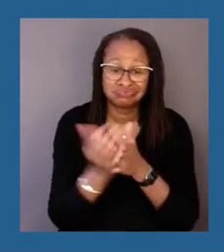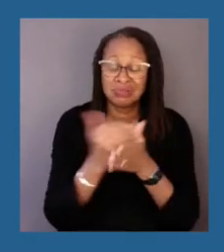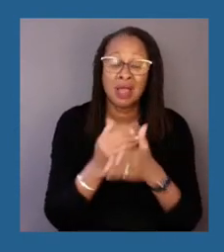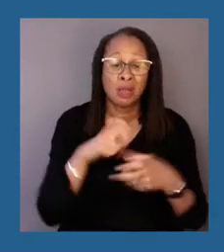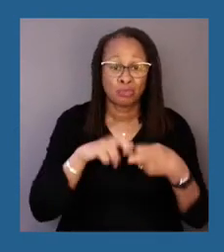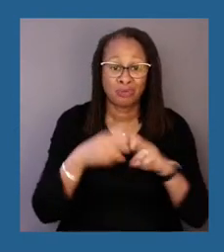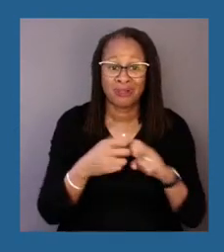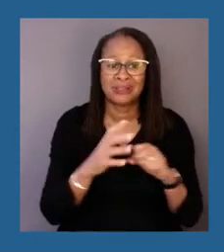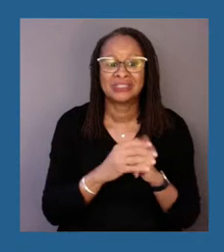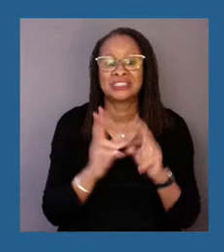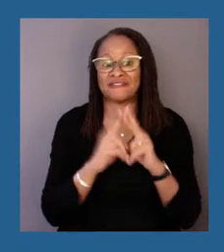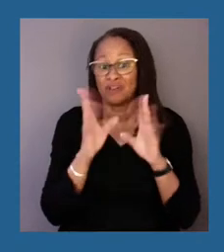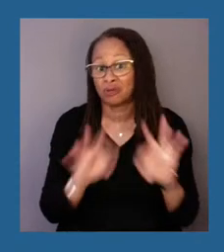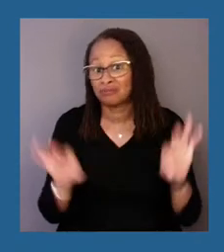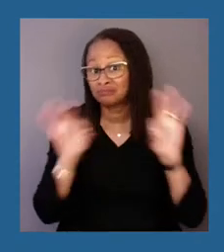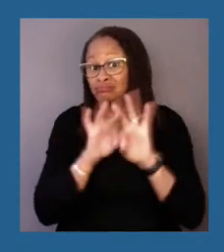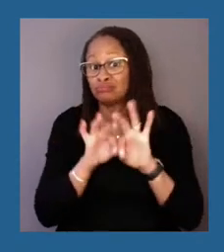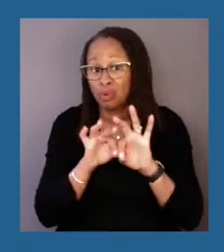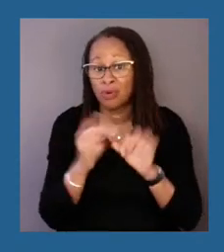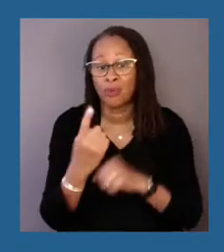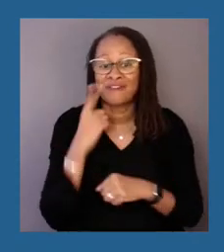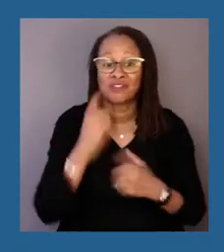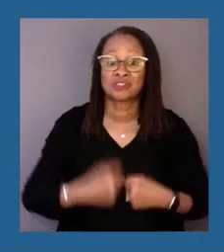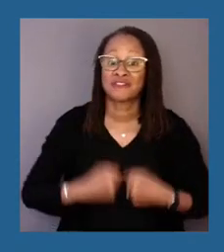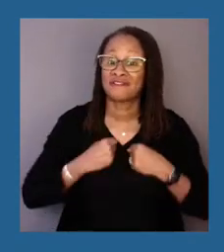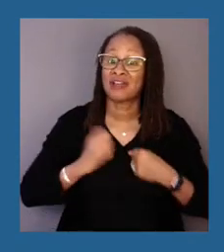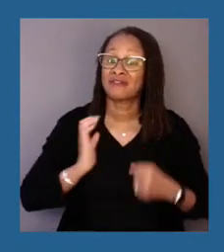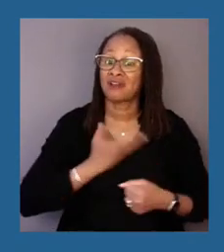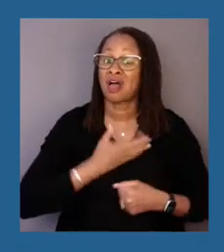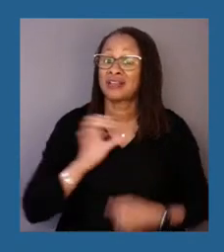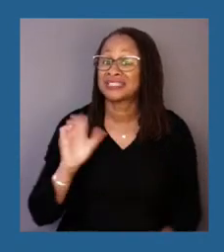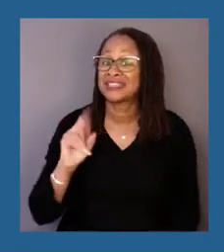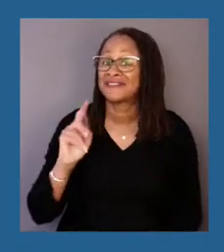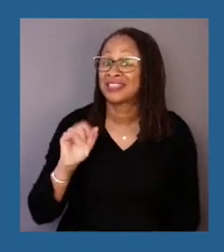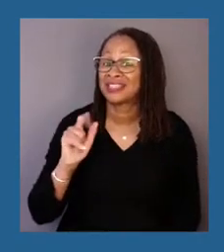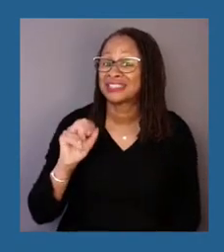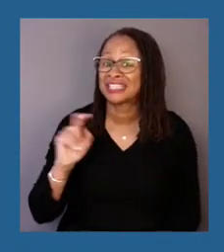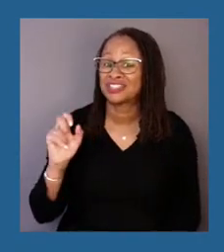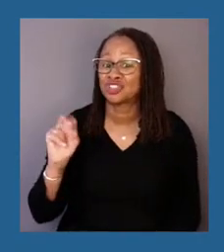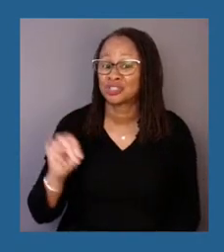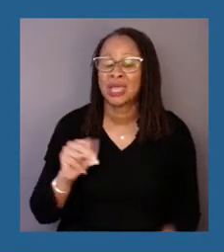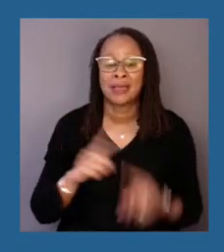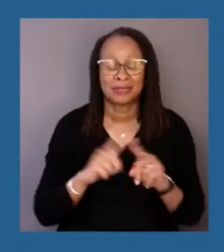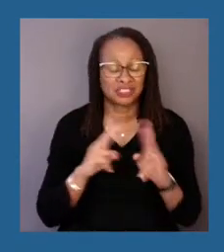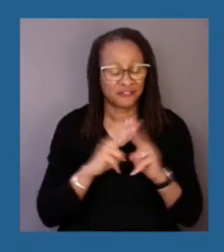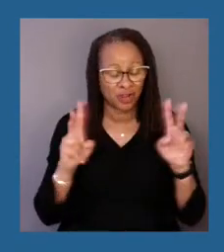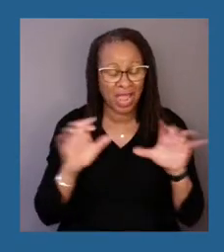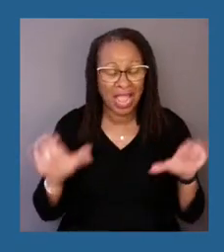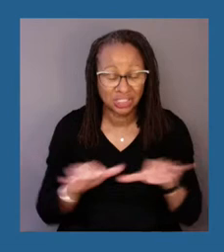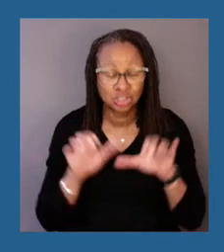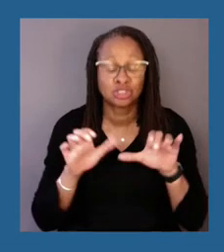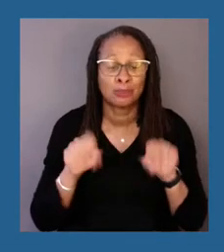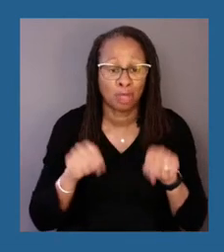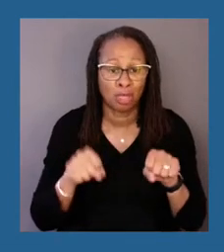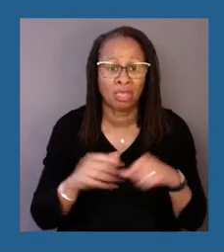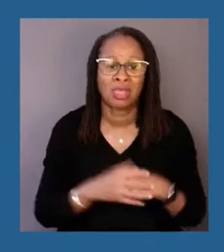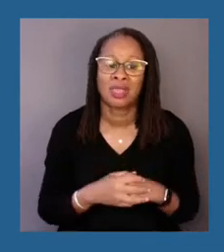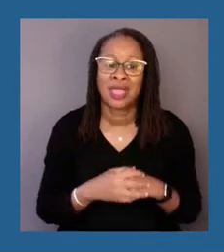critical one for the survival of our civilization. It is also very, very actionable. But I want to ask each of